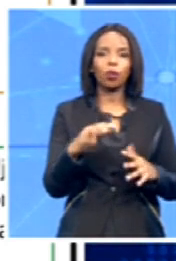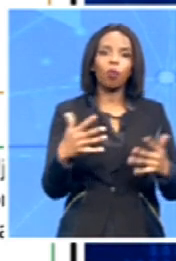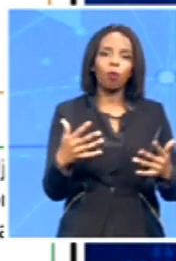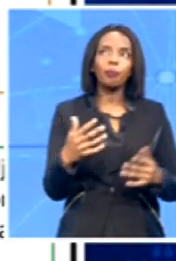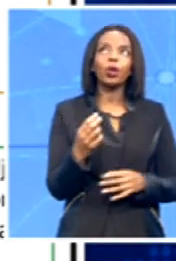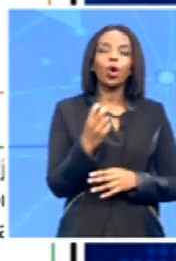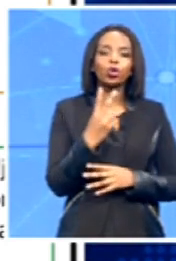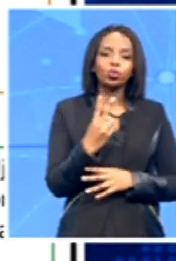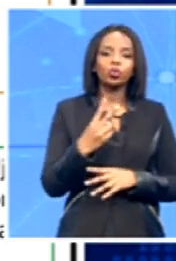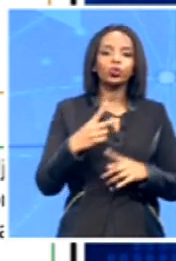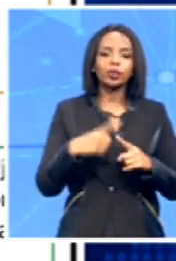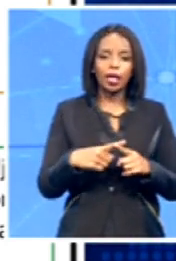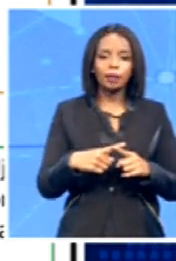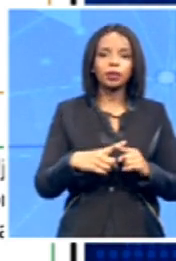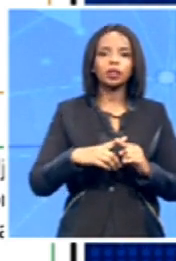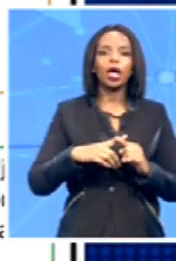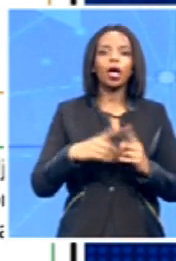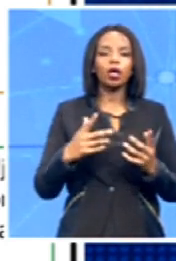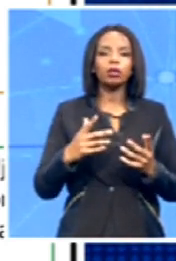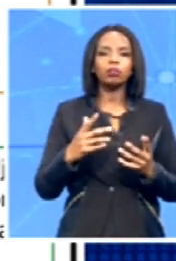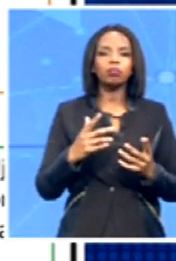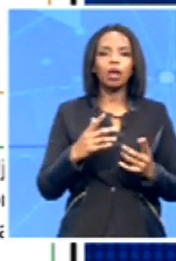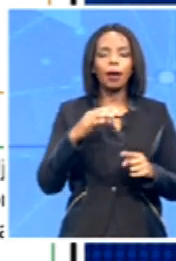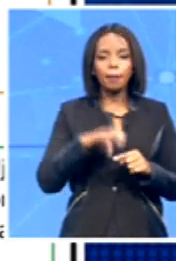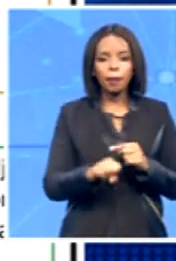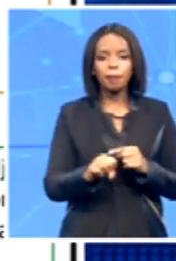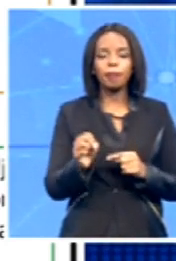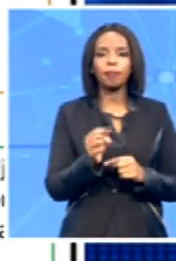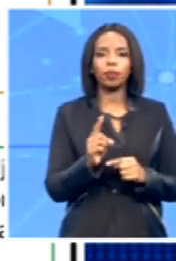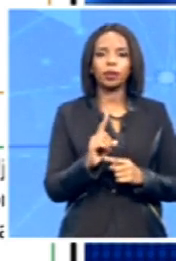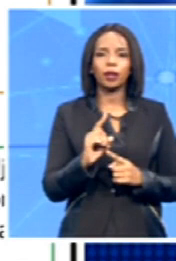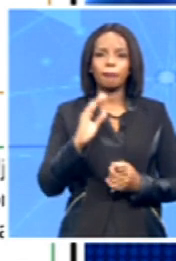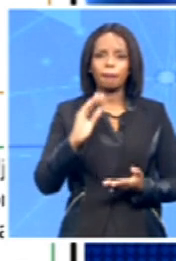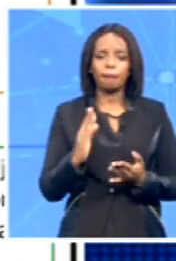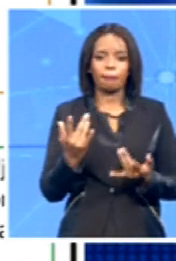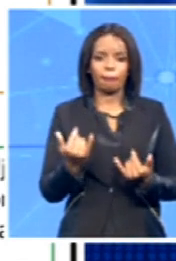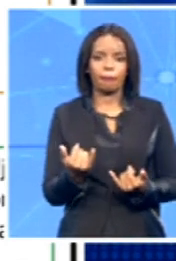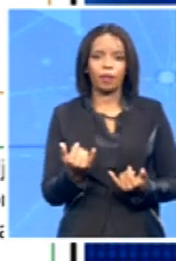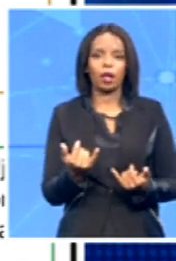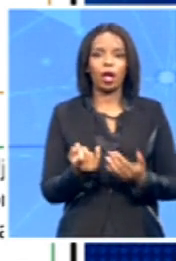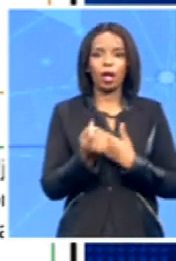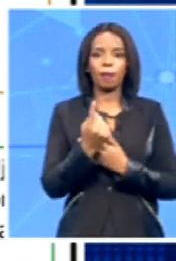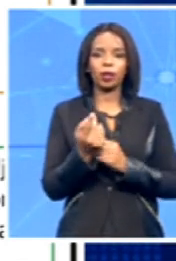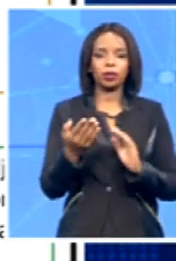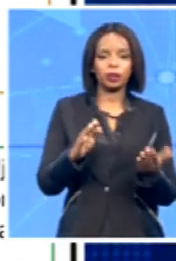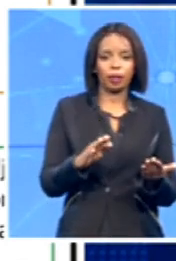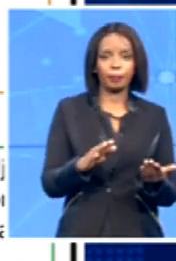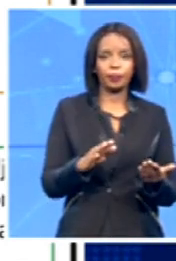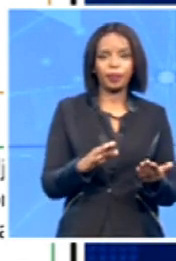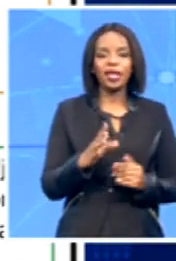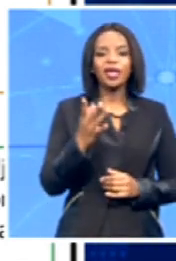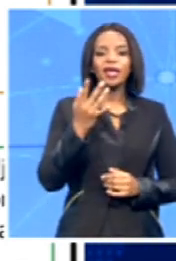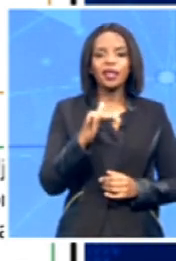risk of being admitted or having a death. If you only take deaths, it's a 3.7